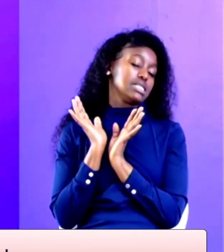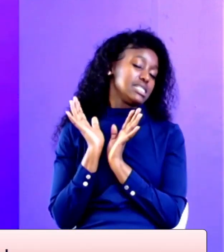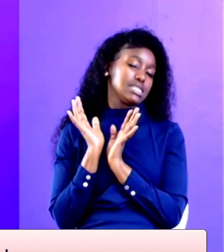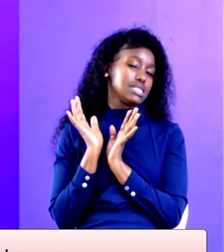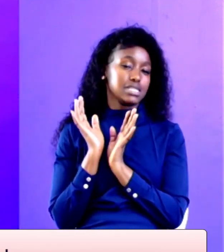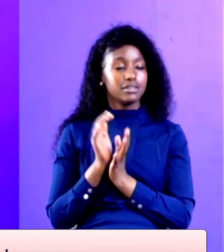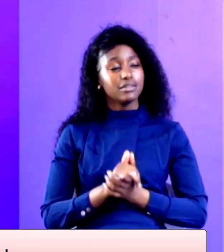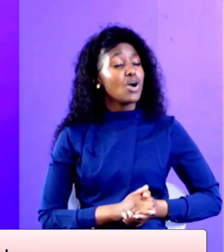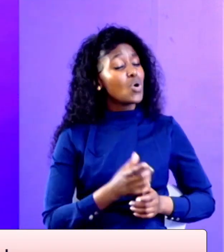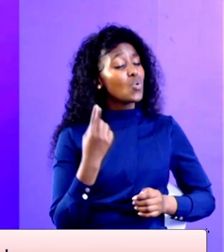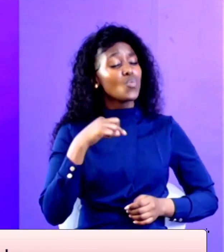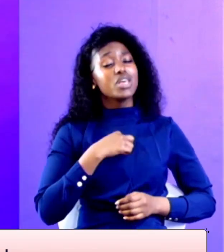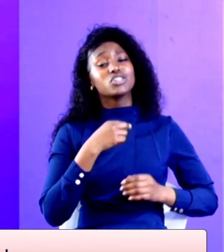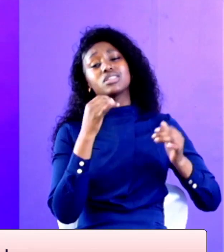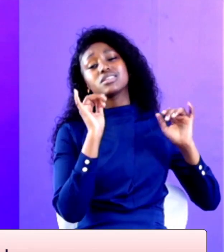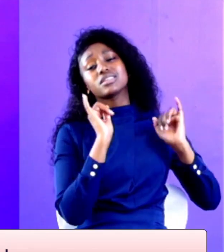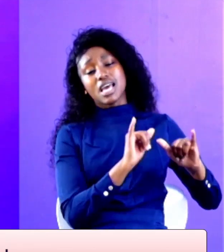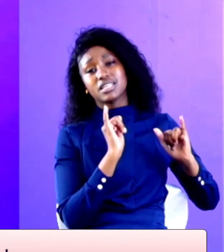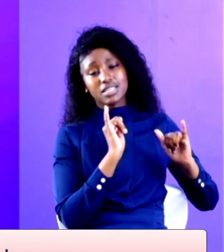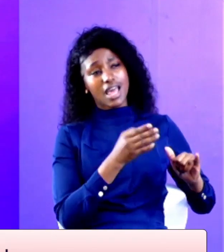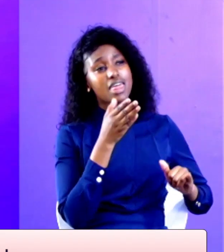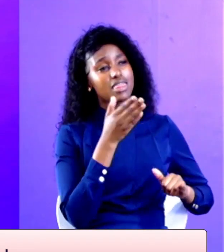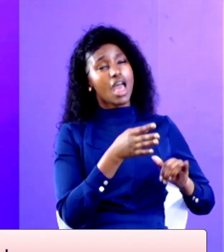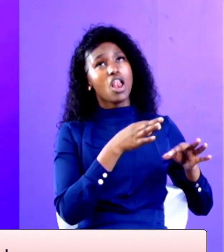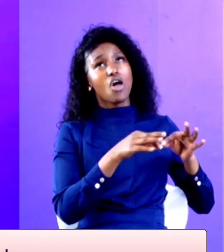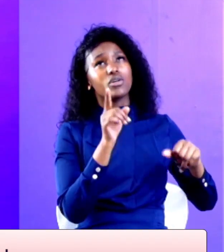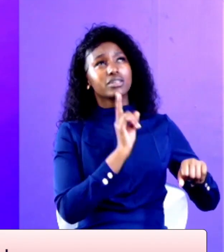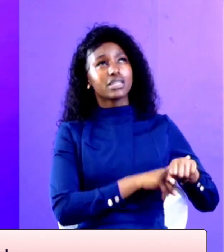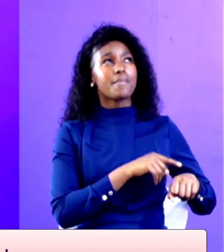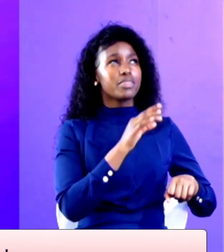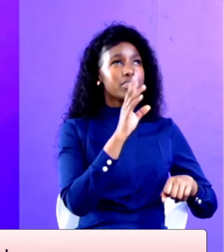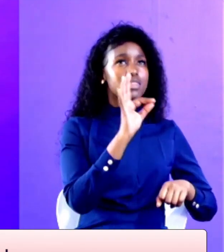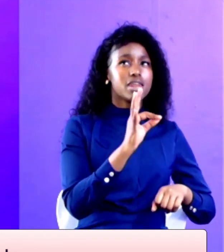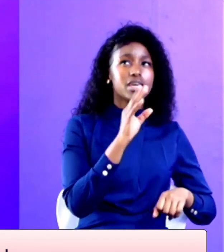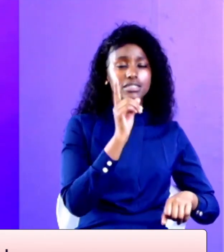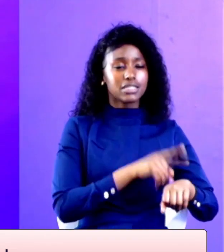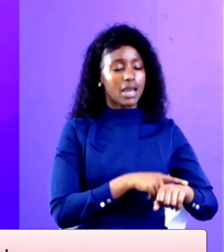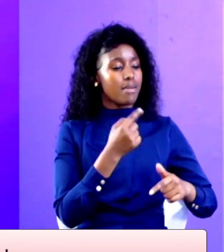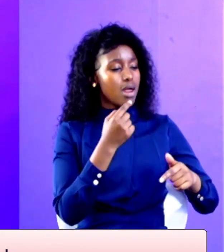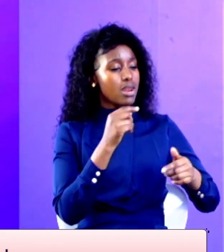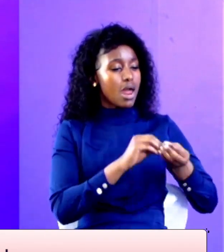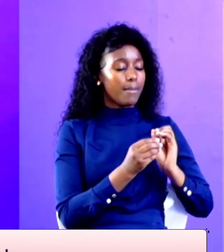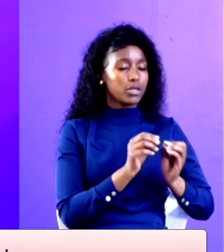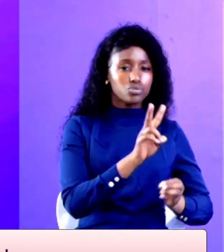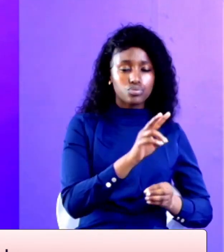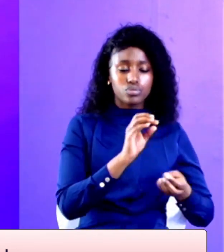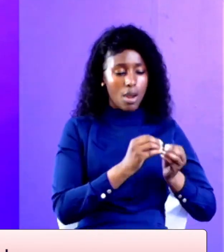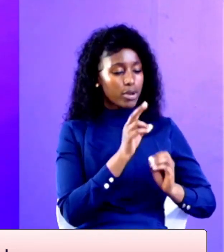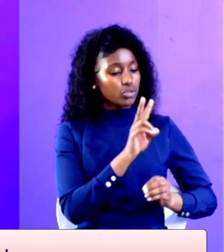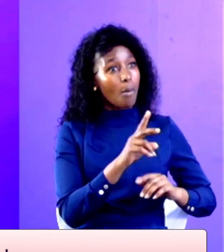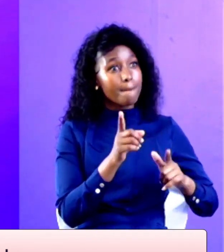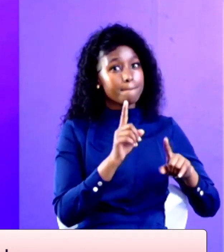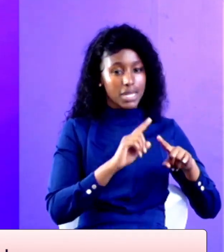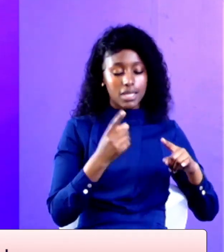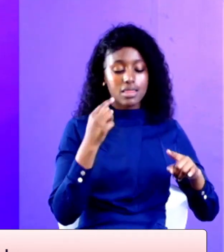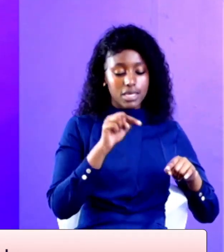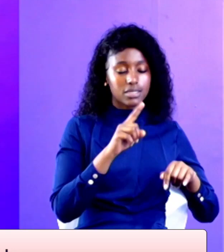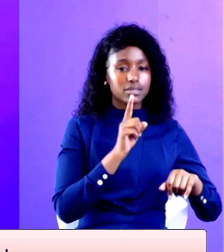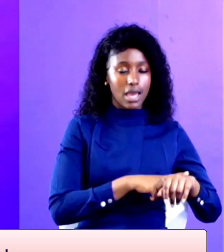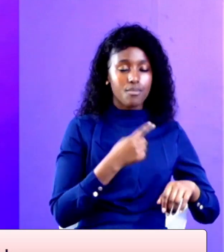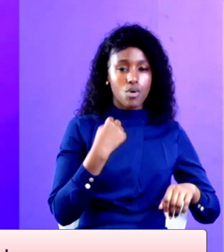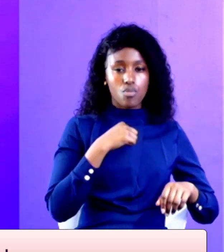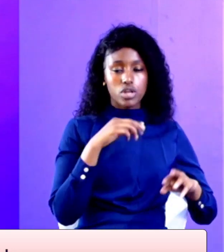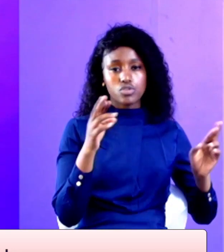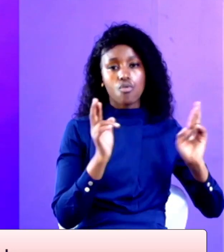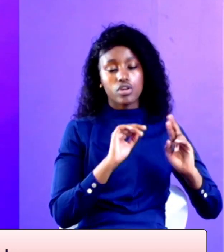there. we have finished second for 3 times consecutively. Yes. So this time, all those 3 times we